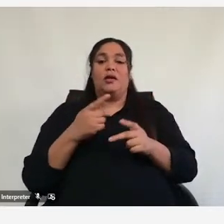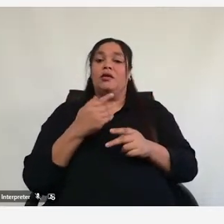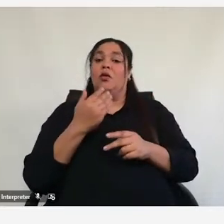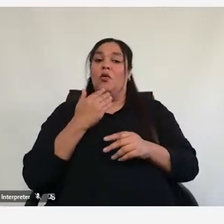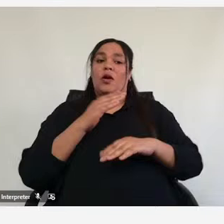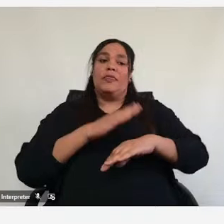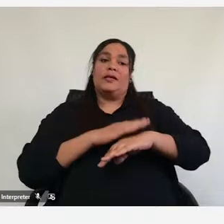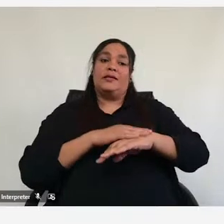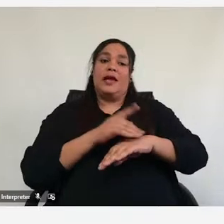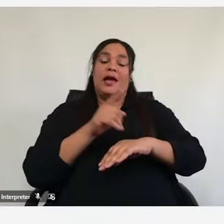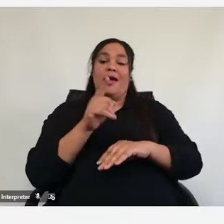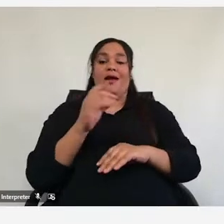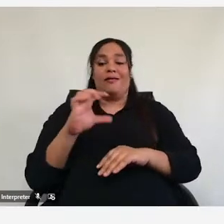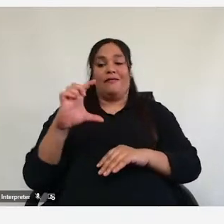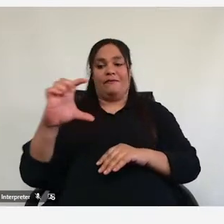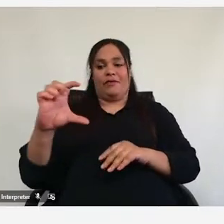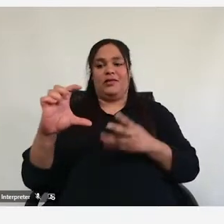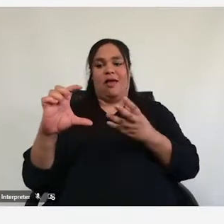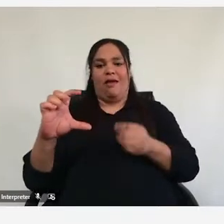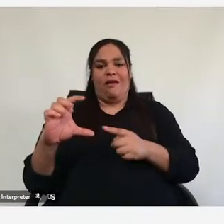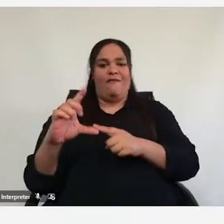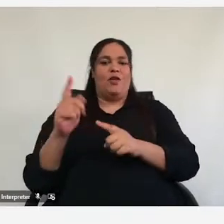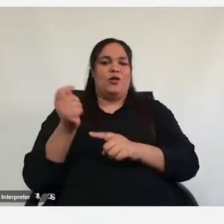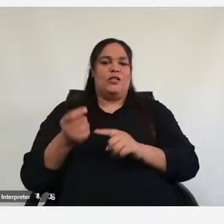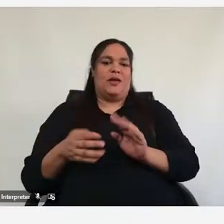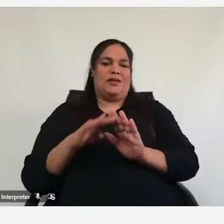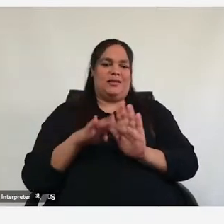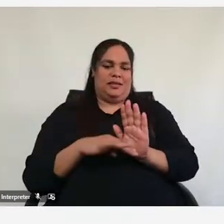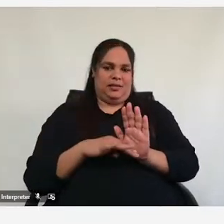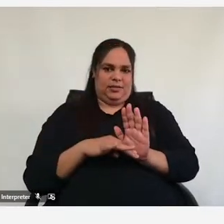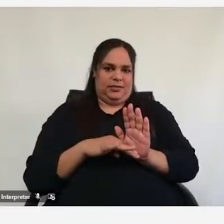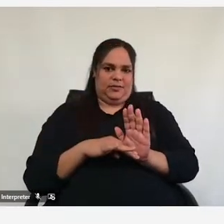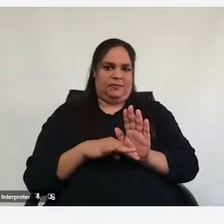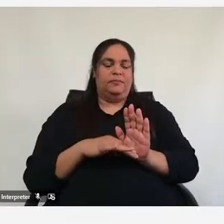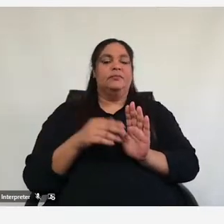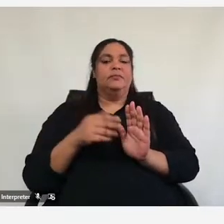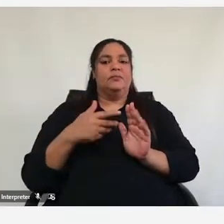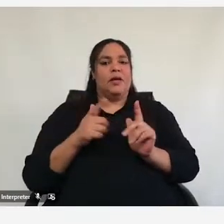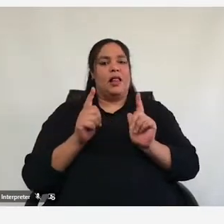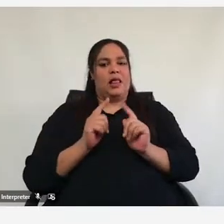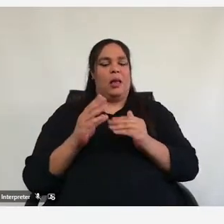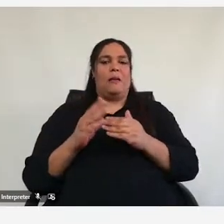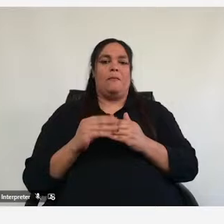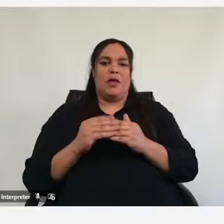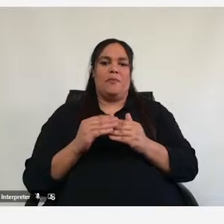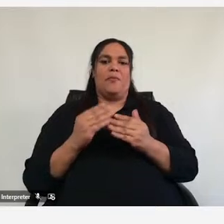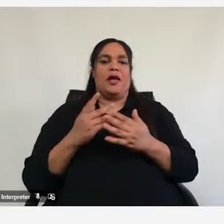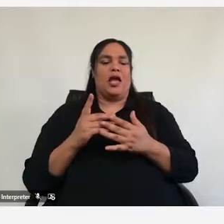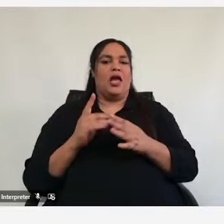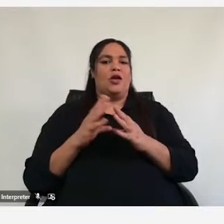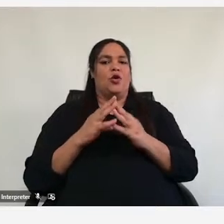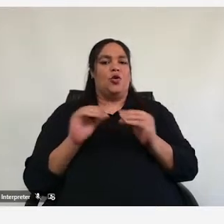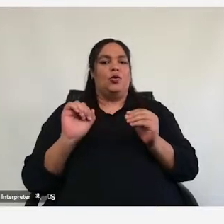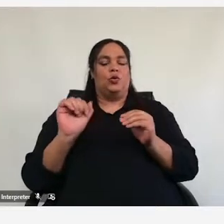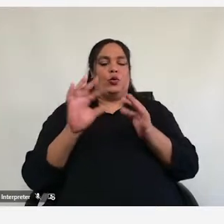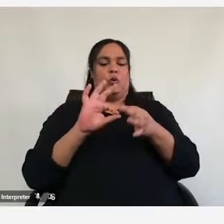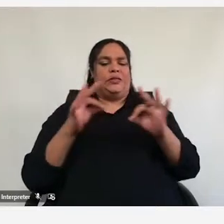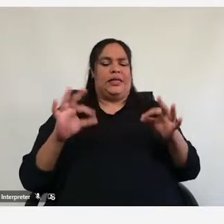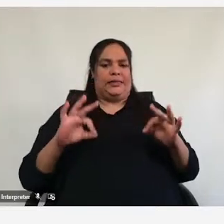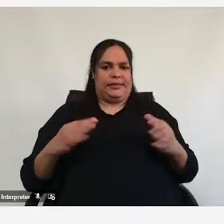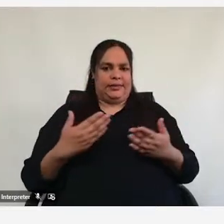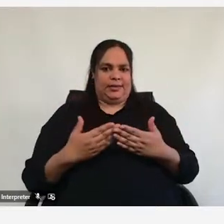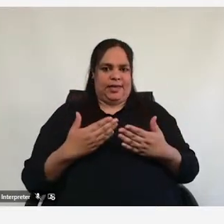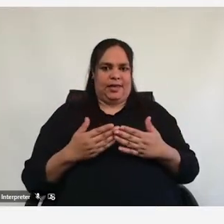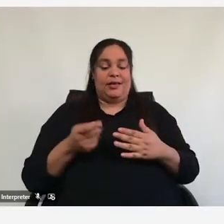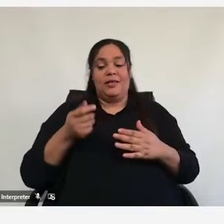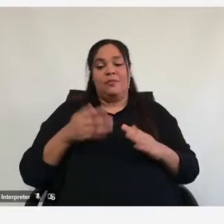time allocated in terms of the speakers list. I have allowed members to conclude their sentences. This